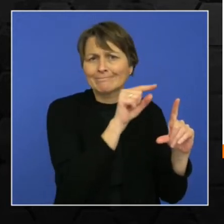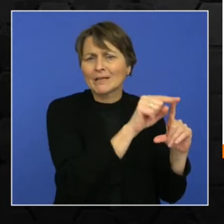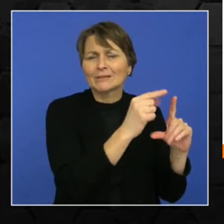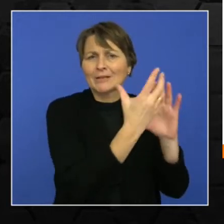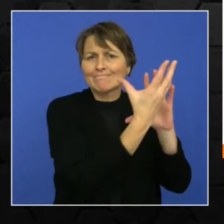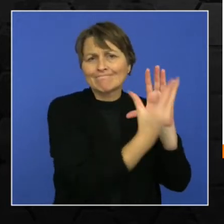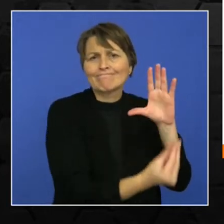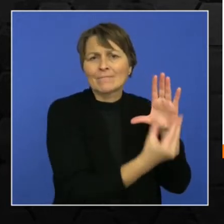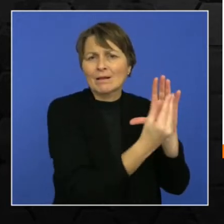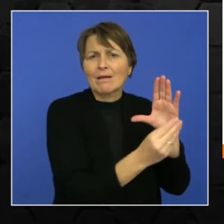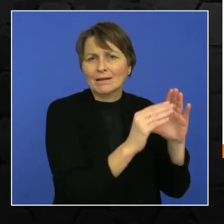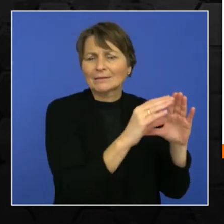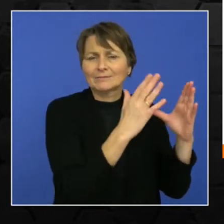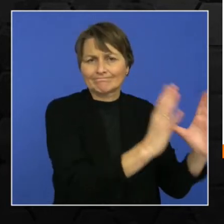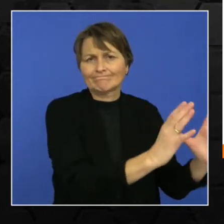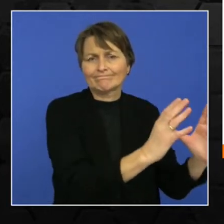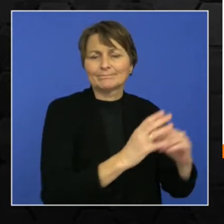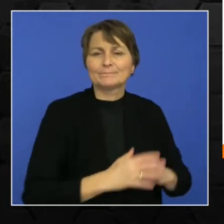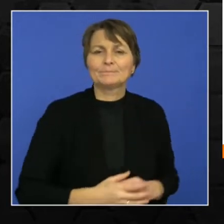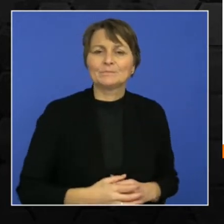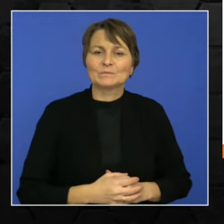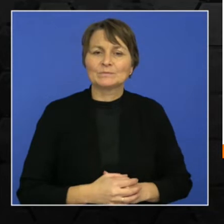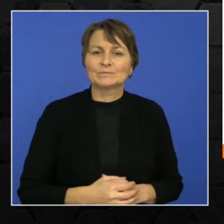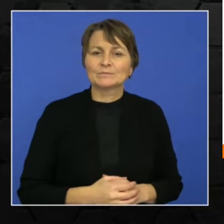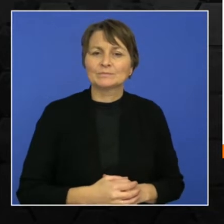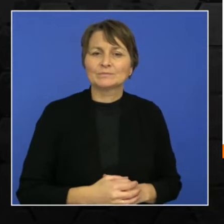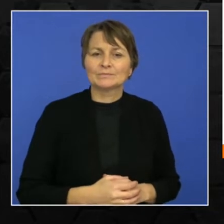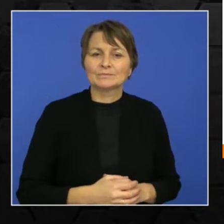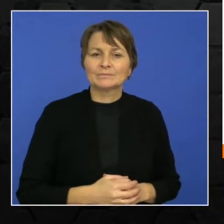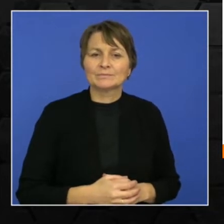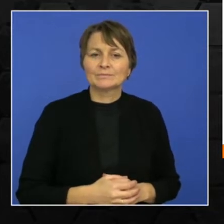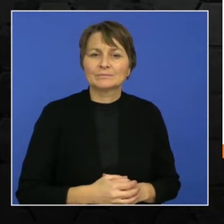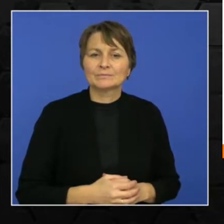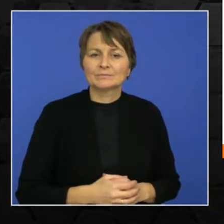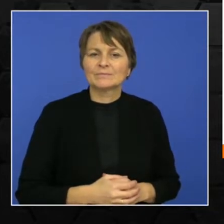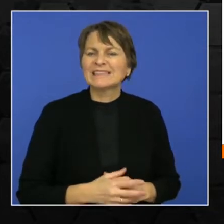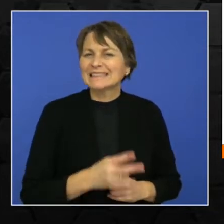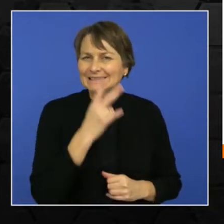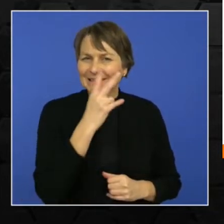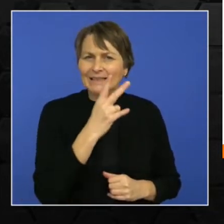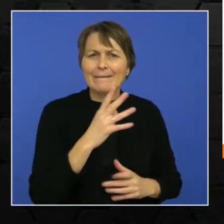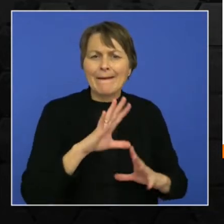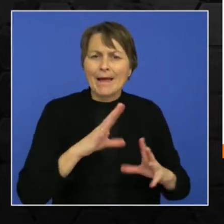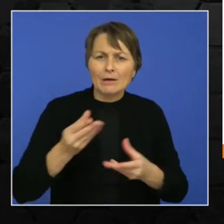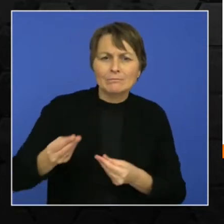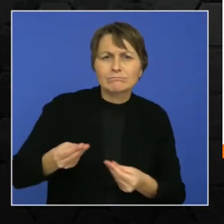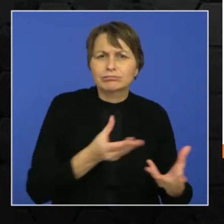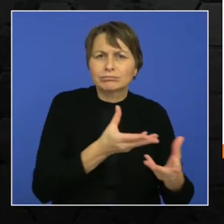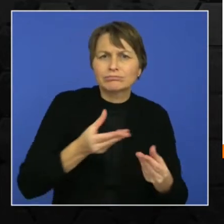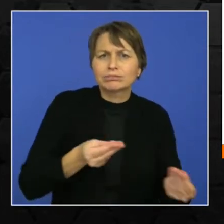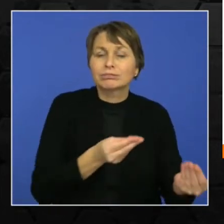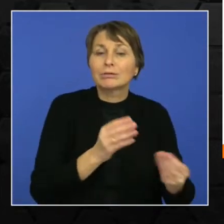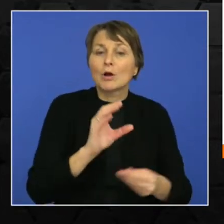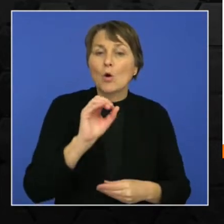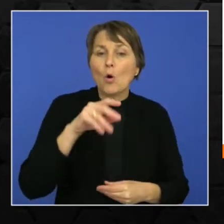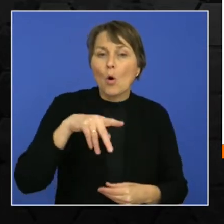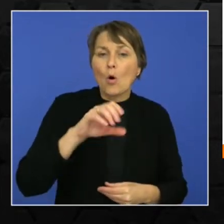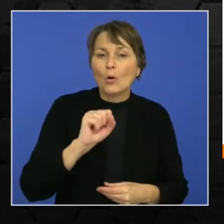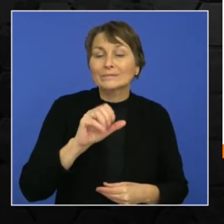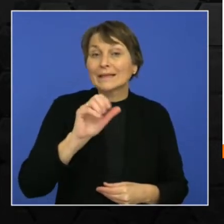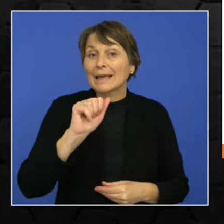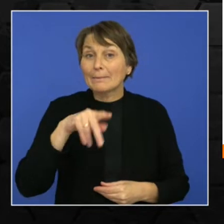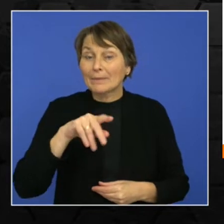show earlier. So what it support: CPU, WebGL, and WASM. Now it's added on WebGPU also to enhance the power of model in terms of